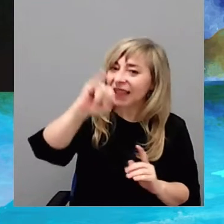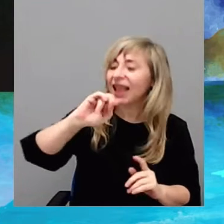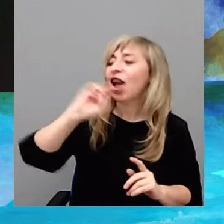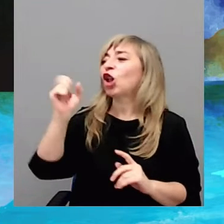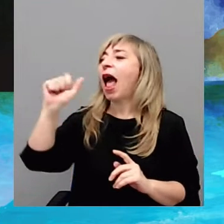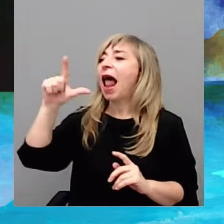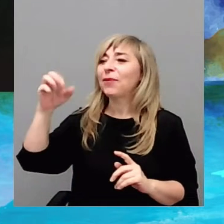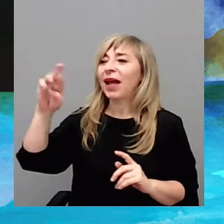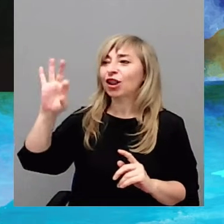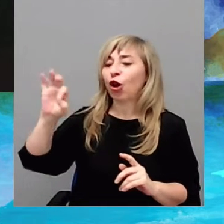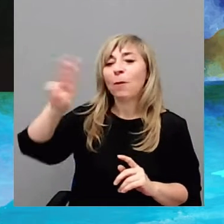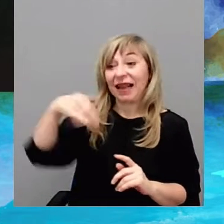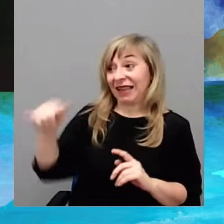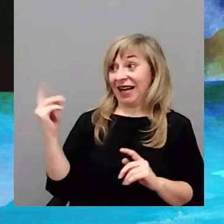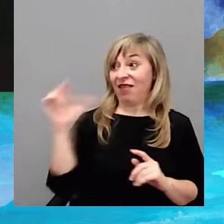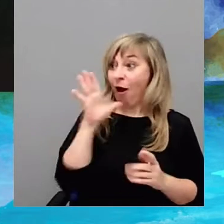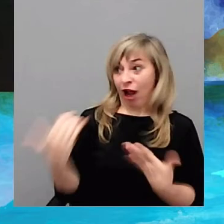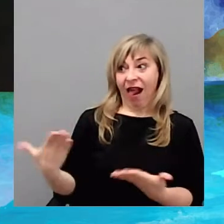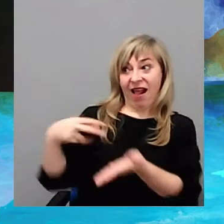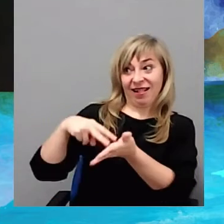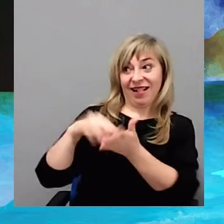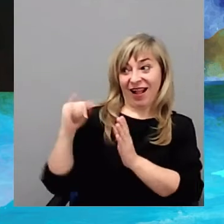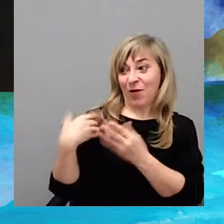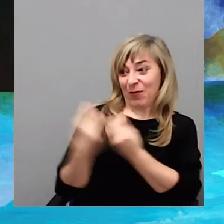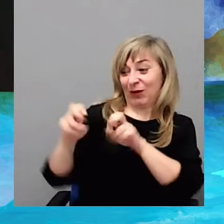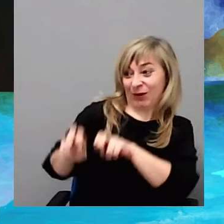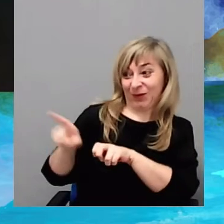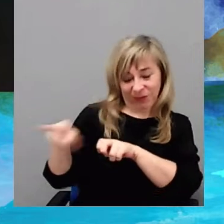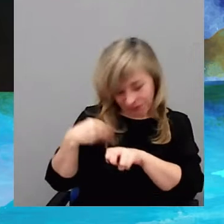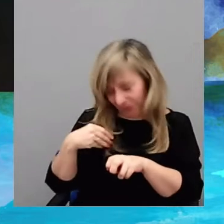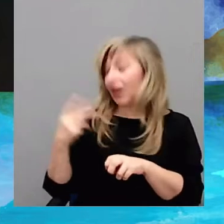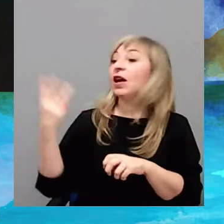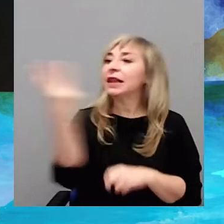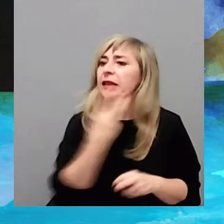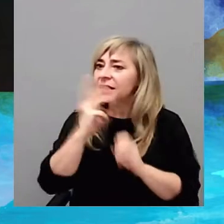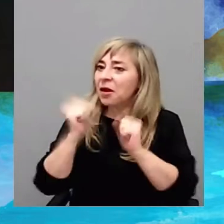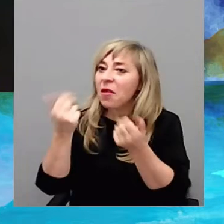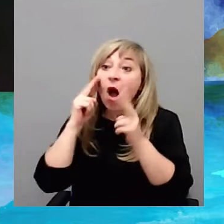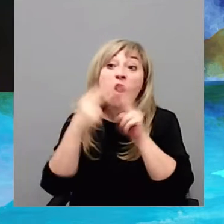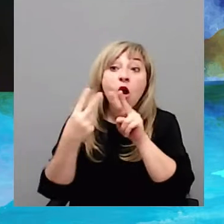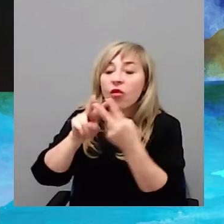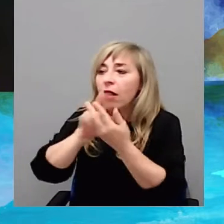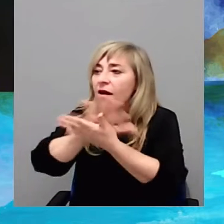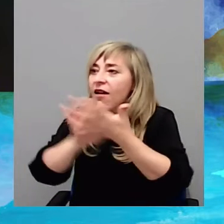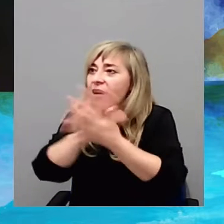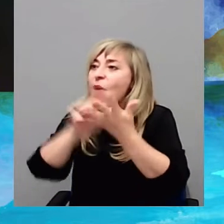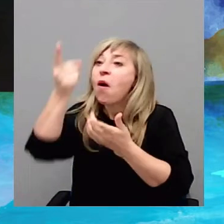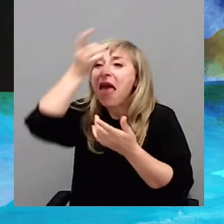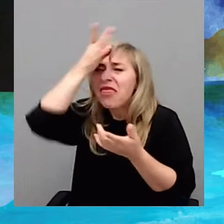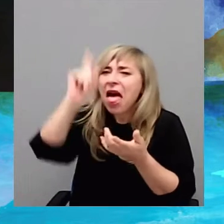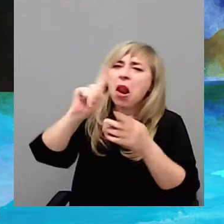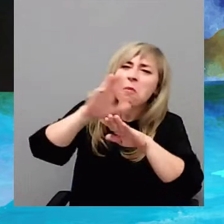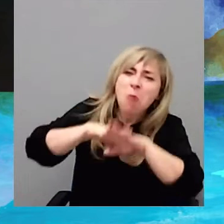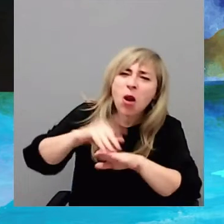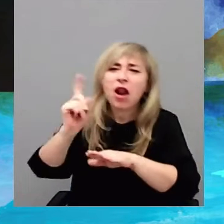One is Isan, and one other is Alberto Martinez, who's here with me now. And we had an idea, and that has